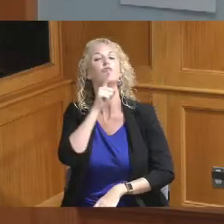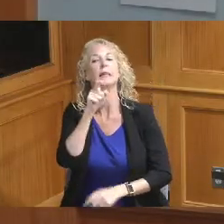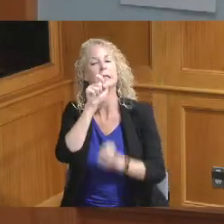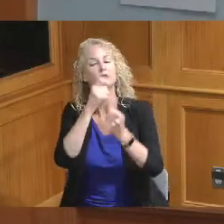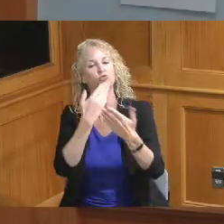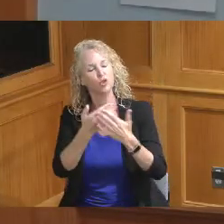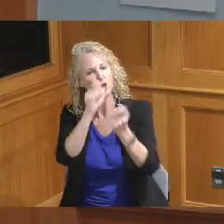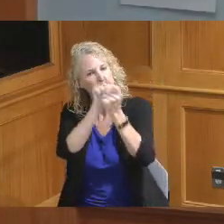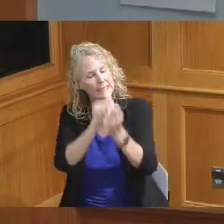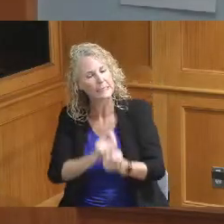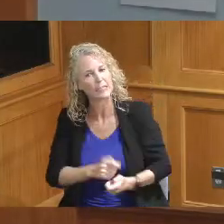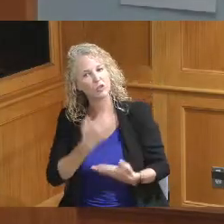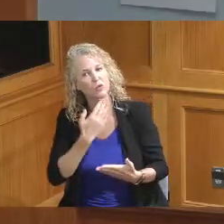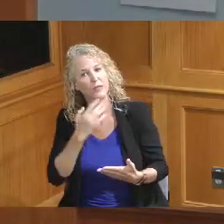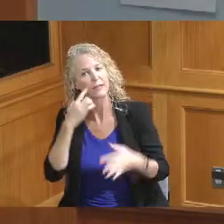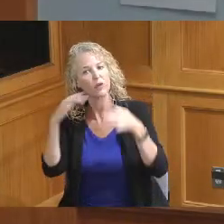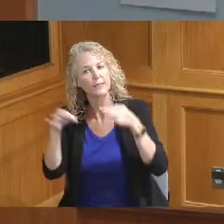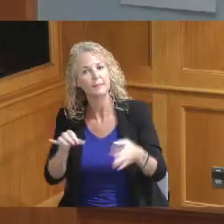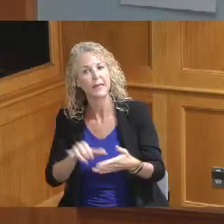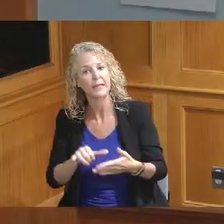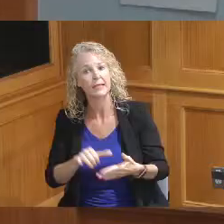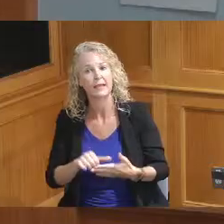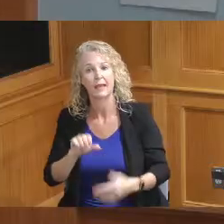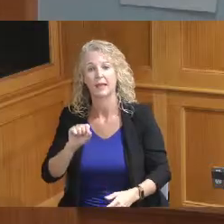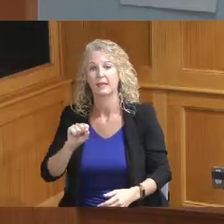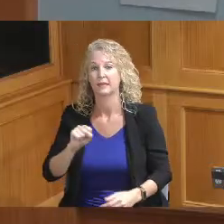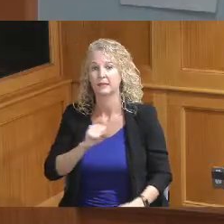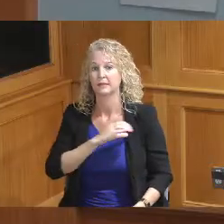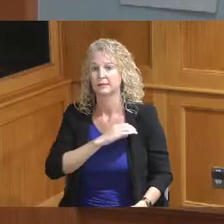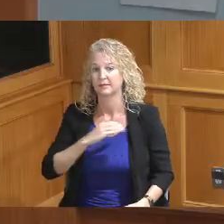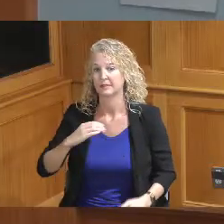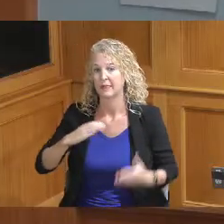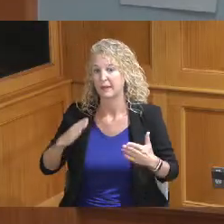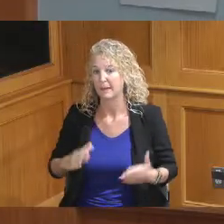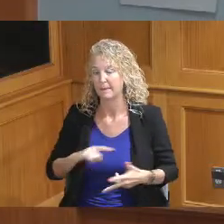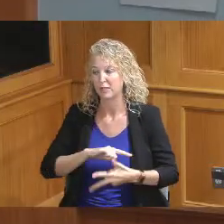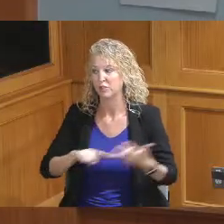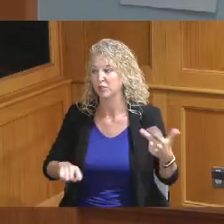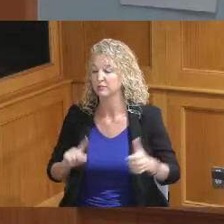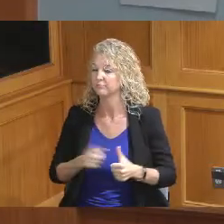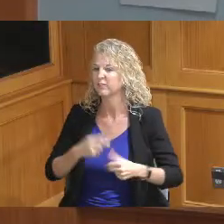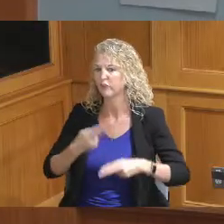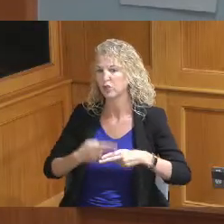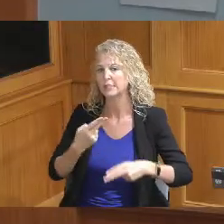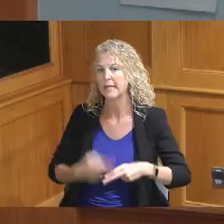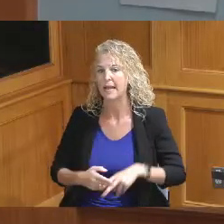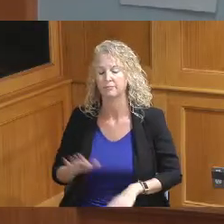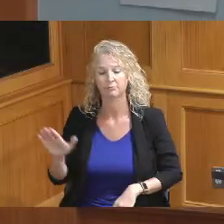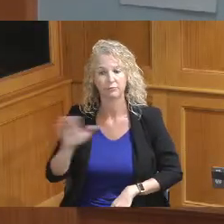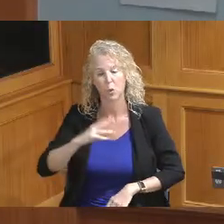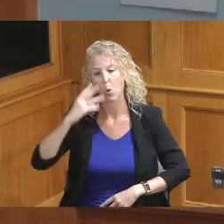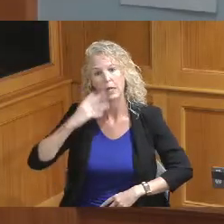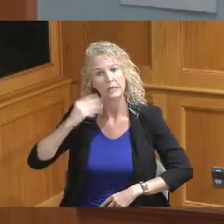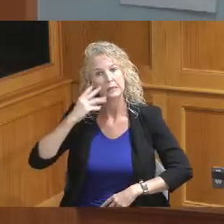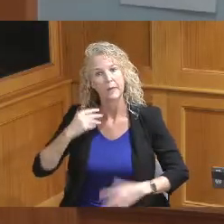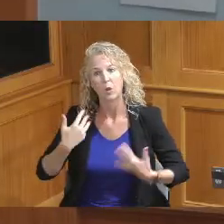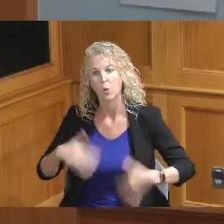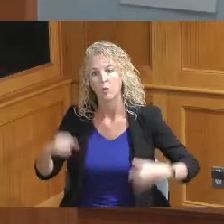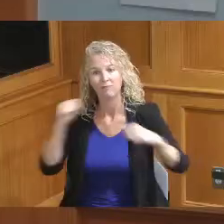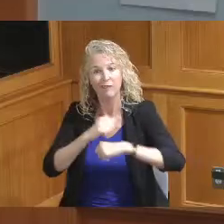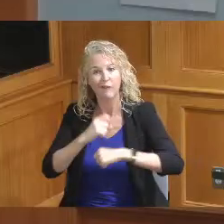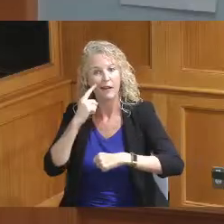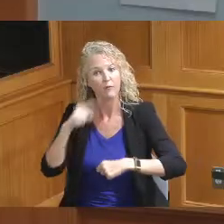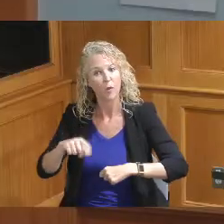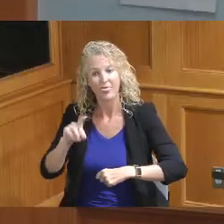about. So thanks for doing that. Stephanie, Denise, Alicia, I can't imagine the stuff that you guys have gone through, fighting through this deal. I know there's